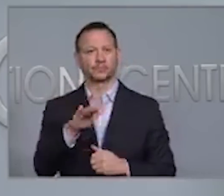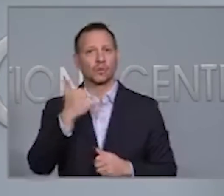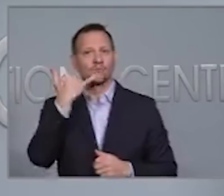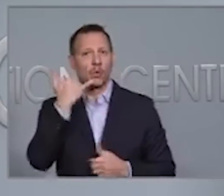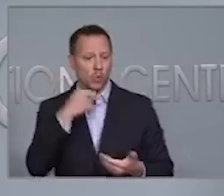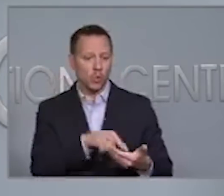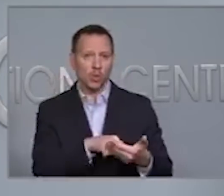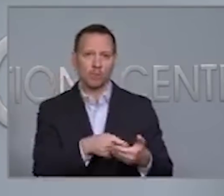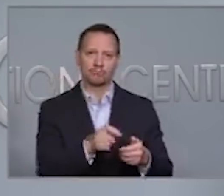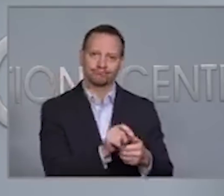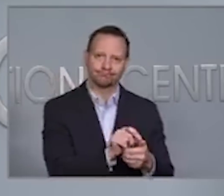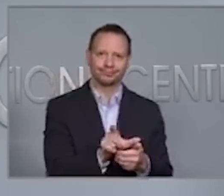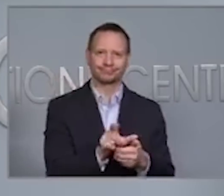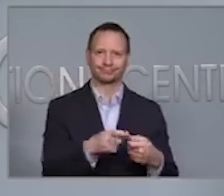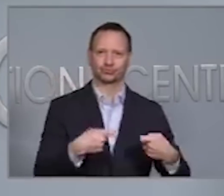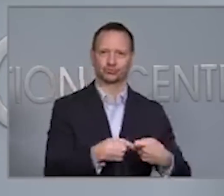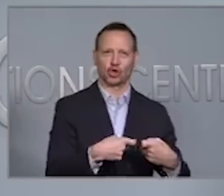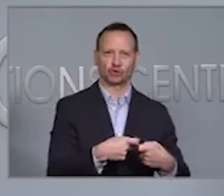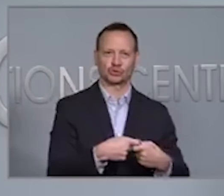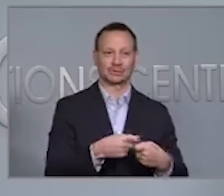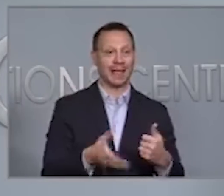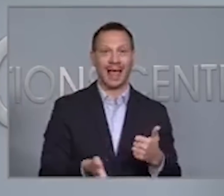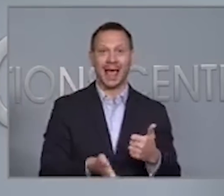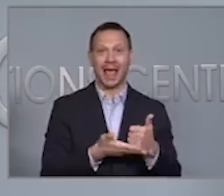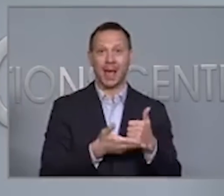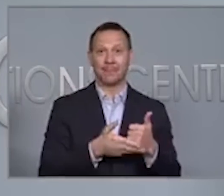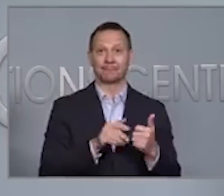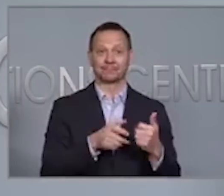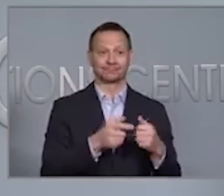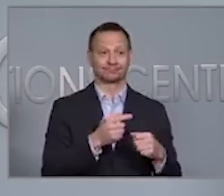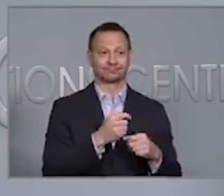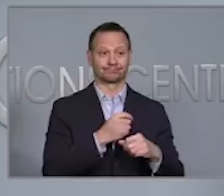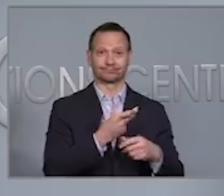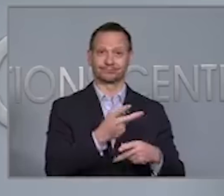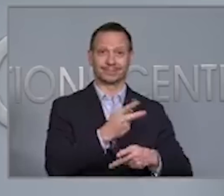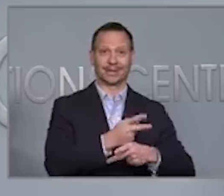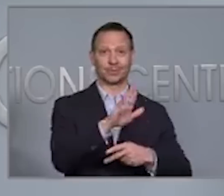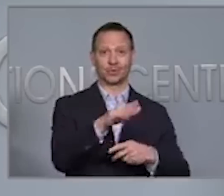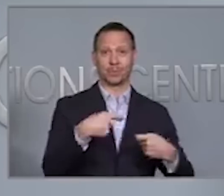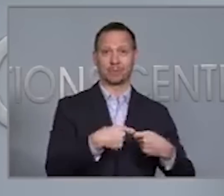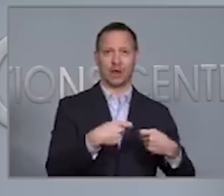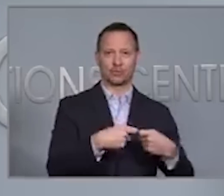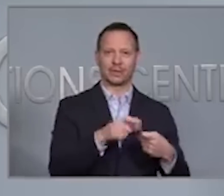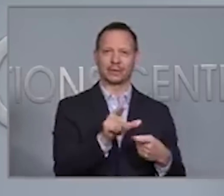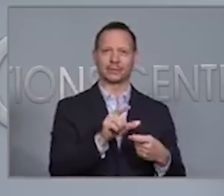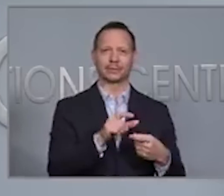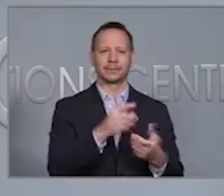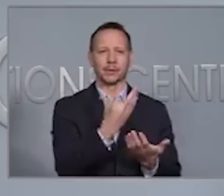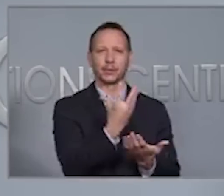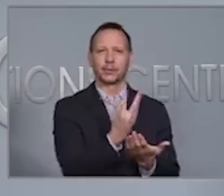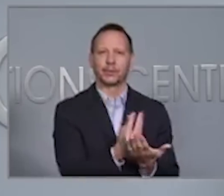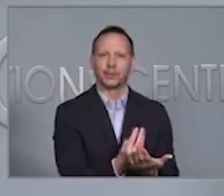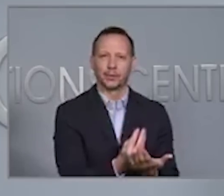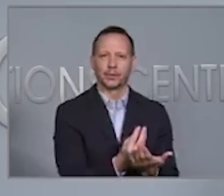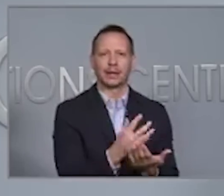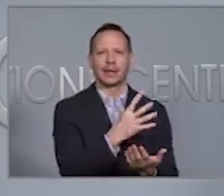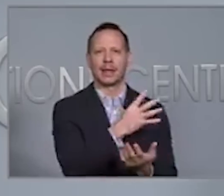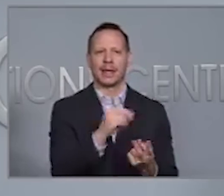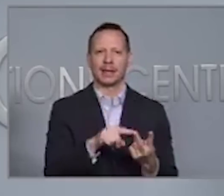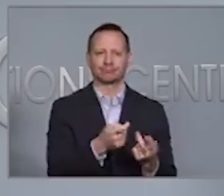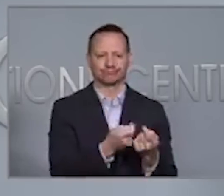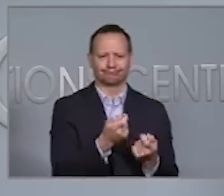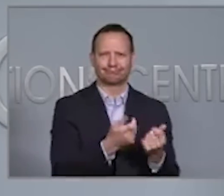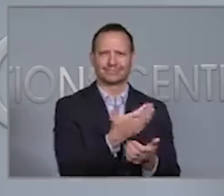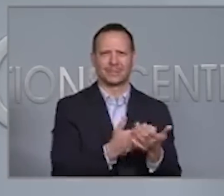power. You can do this by dimming the brightness of your display and disabling non-essential applications. To reduce any strain on